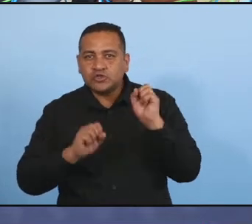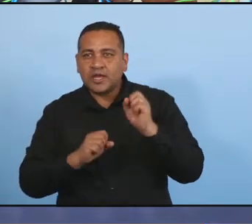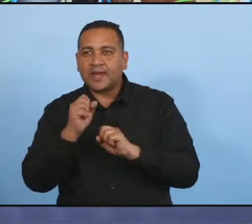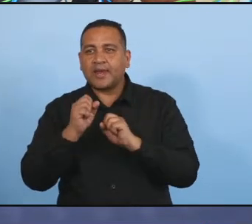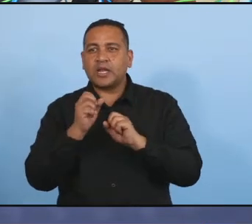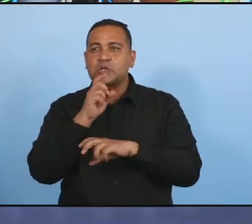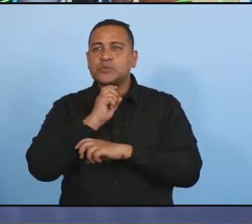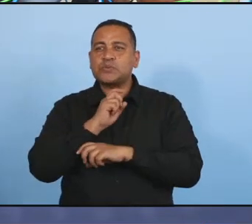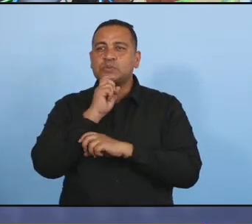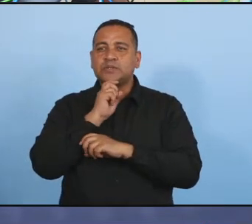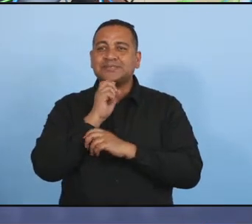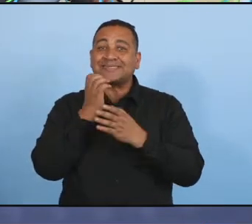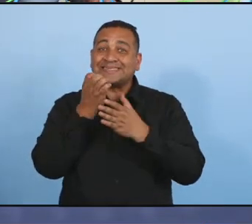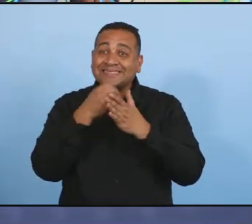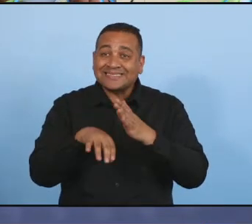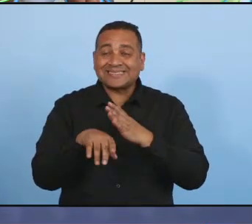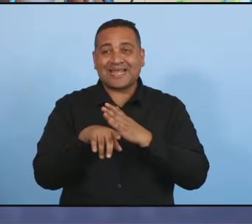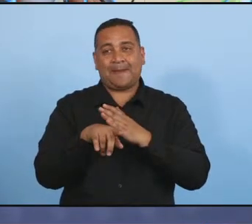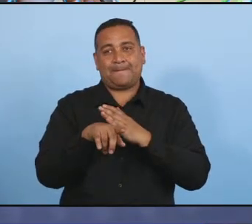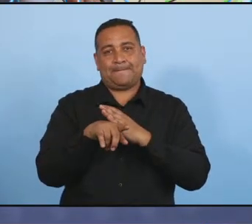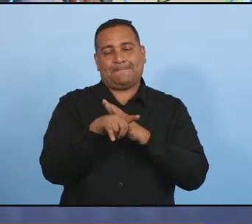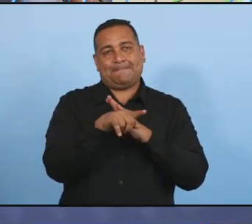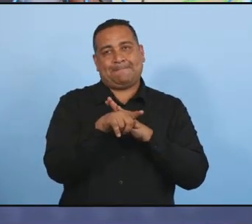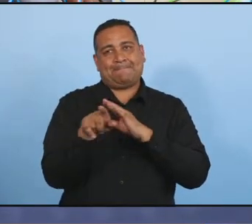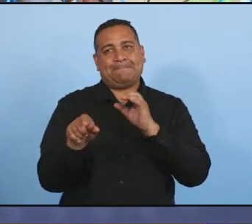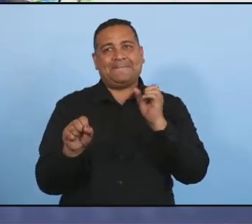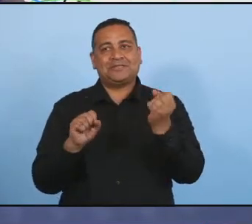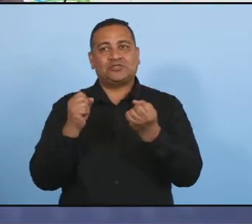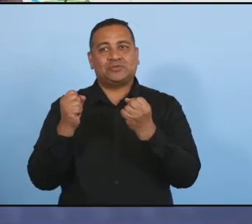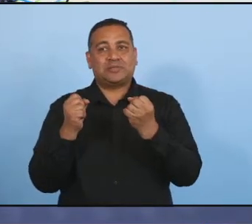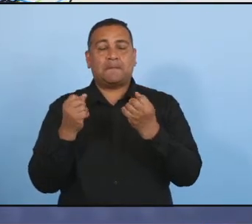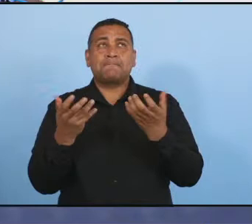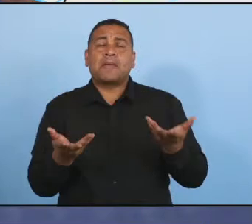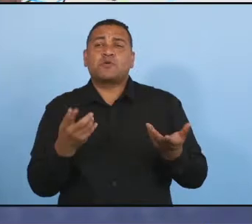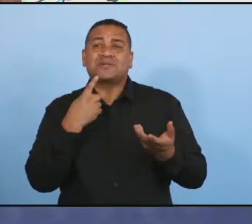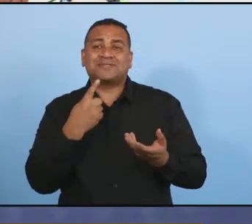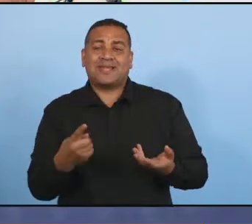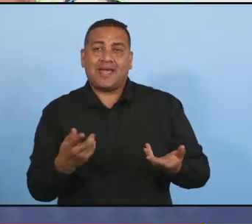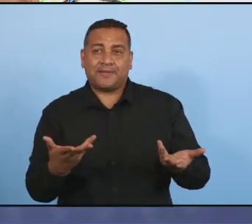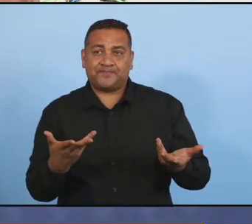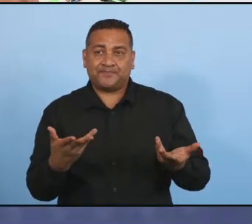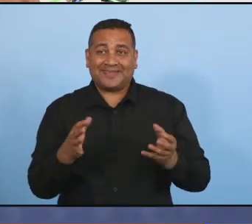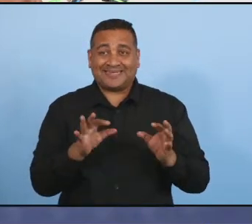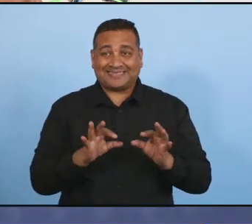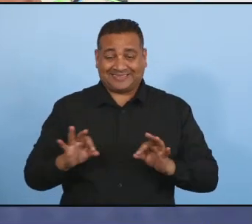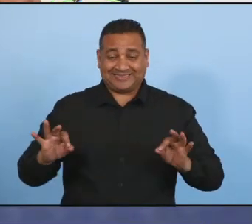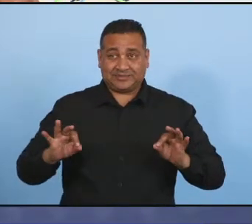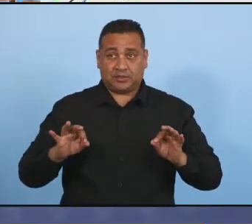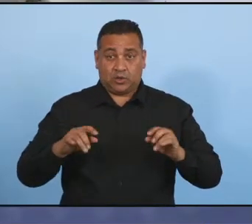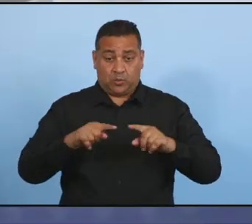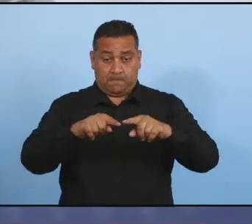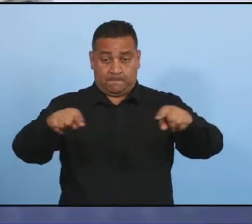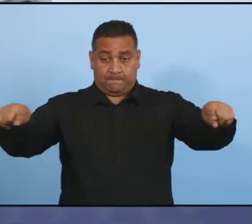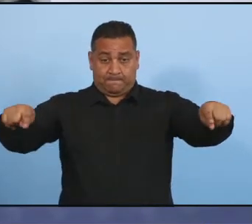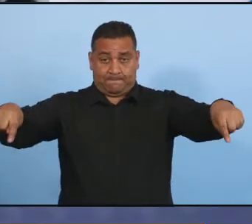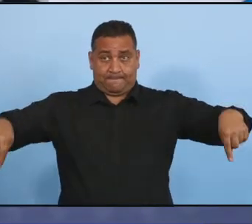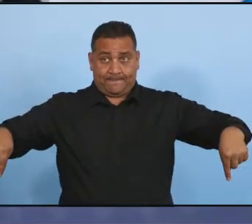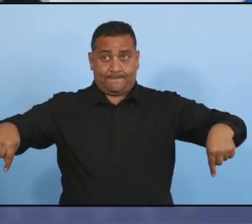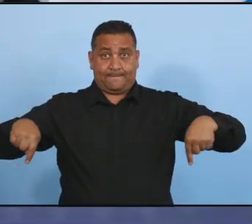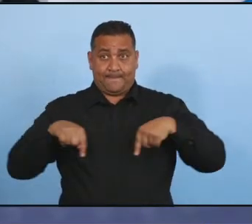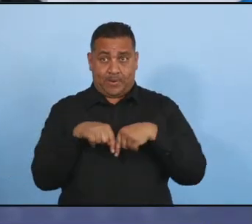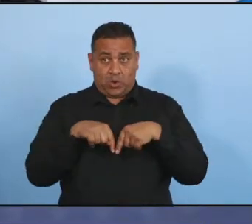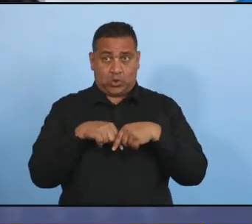of the components, or if I can put it, that is the board that we use to build different